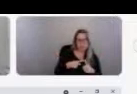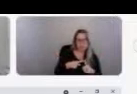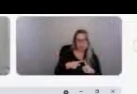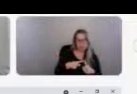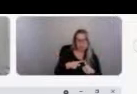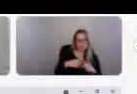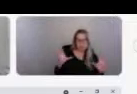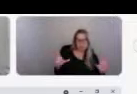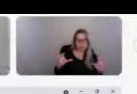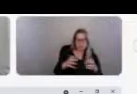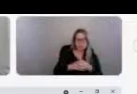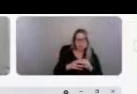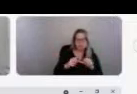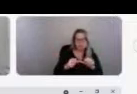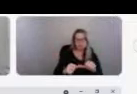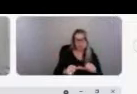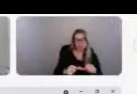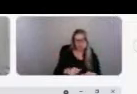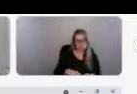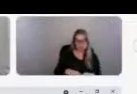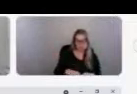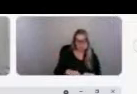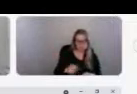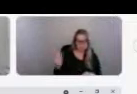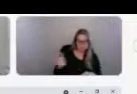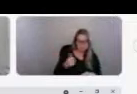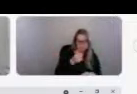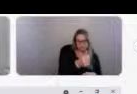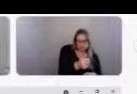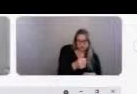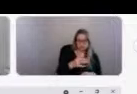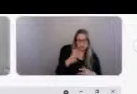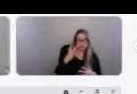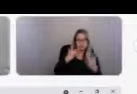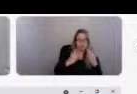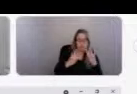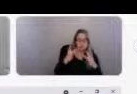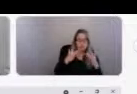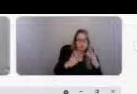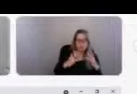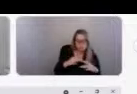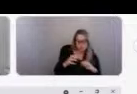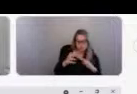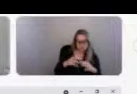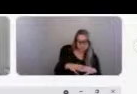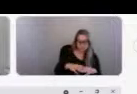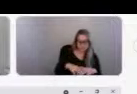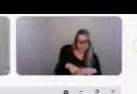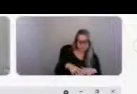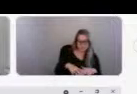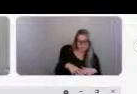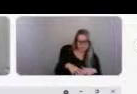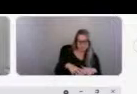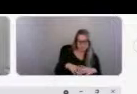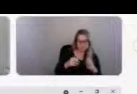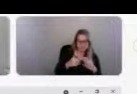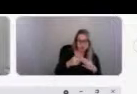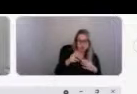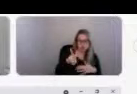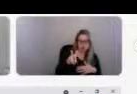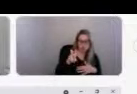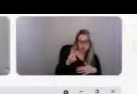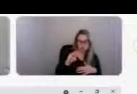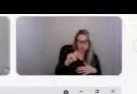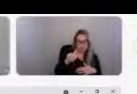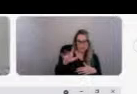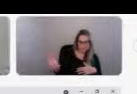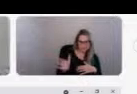compact and contiguous i'm being placed in the rural county 200 miles from top to bottom nearly 200 miles from side to